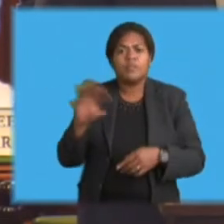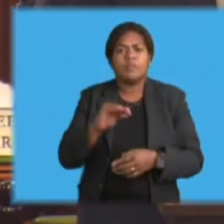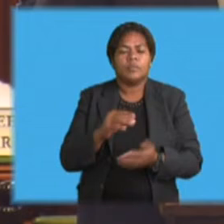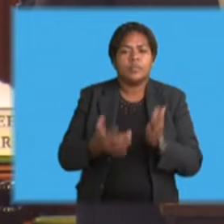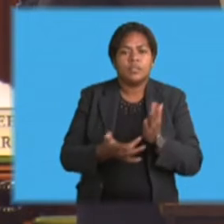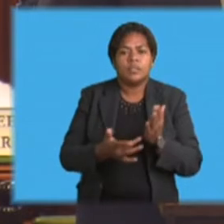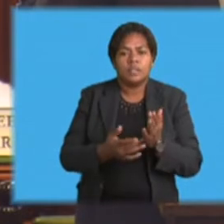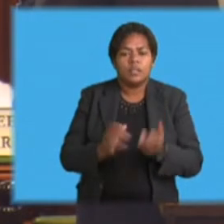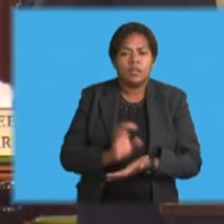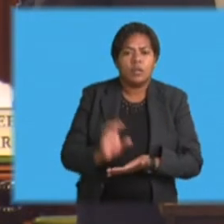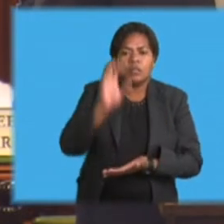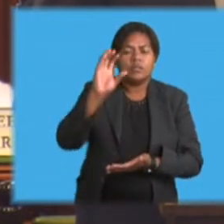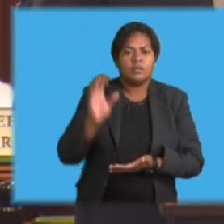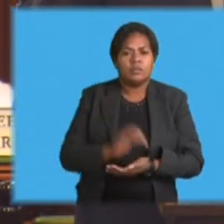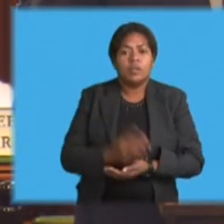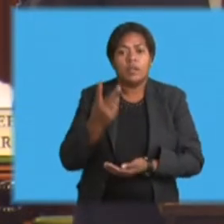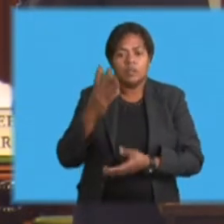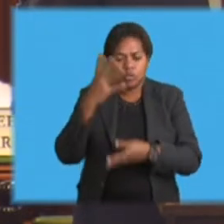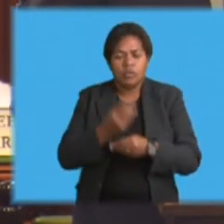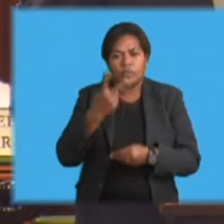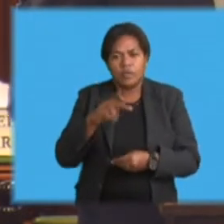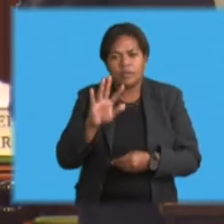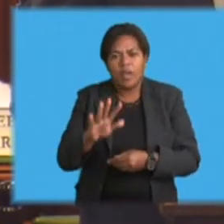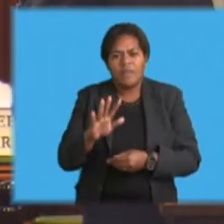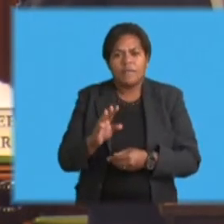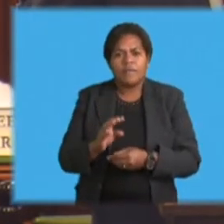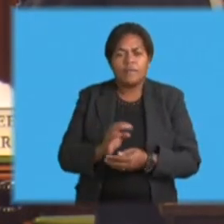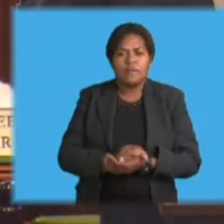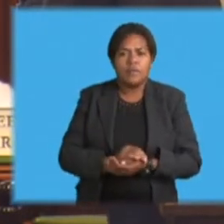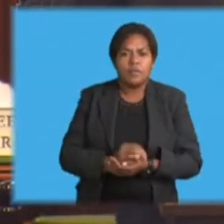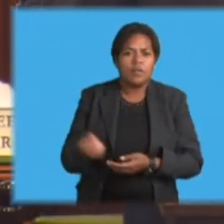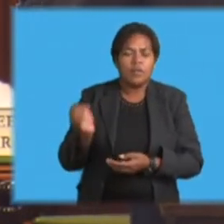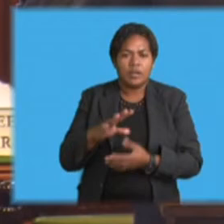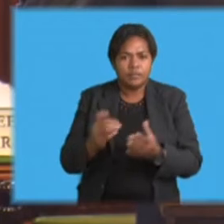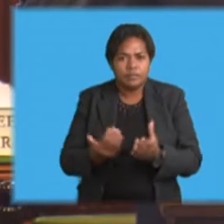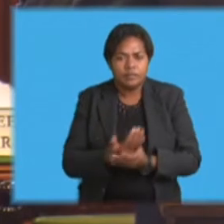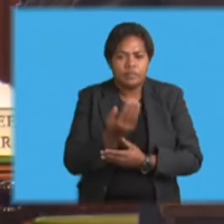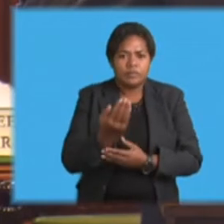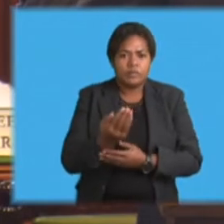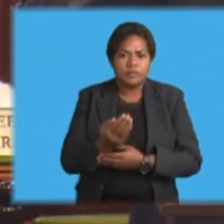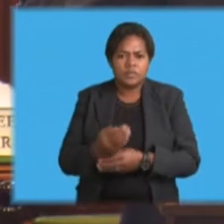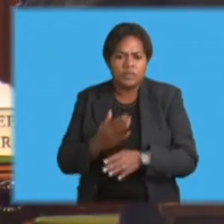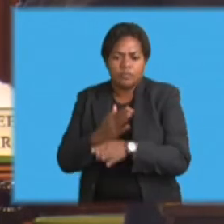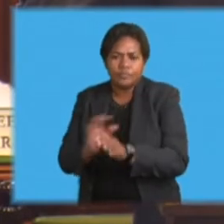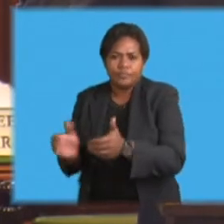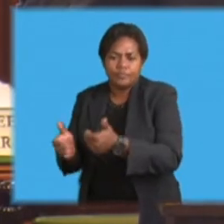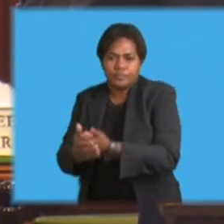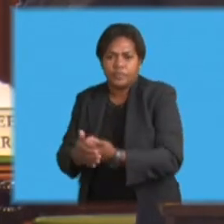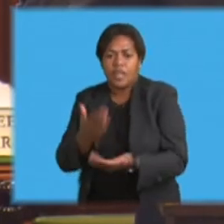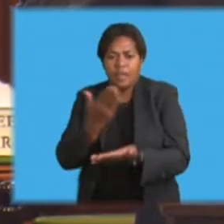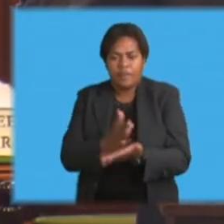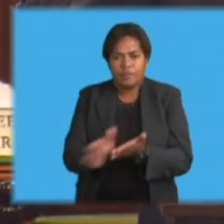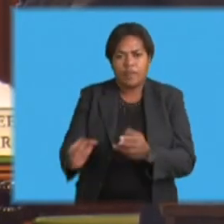155 students were enrolled under the arrangement. Last month, we have also strengthened our collaboration with the Fijian National Provident Fund